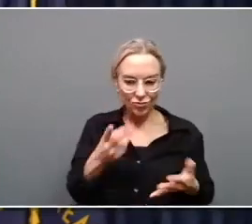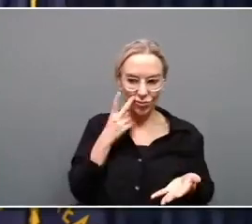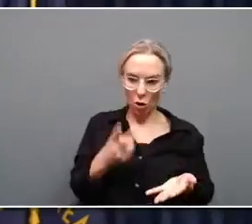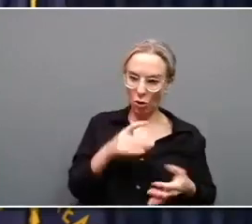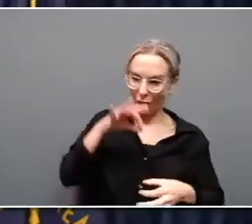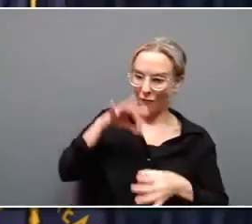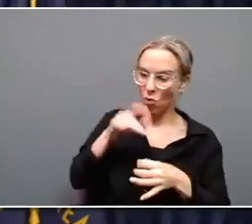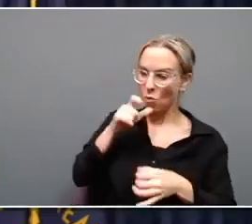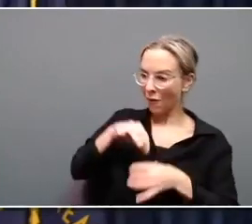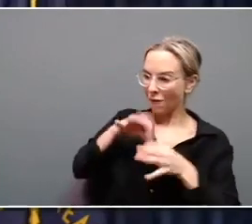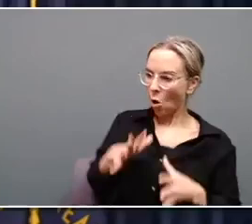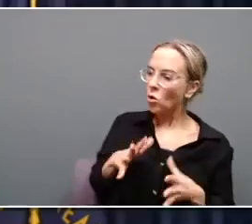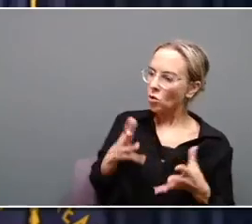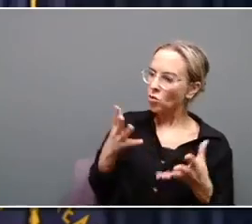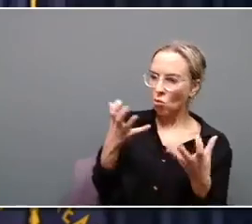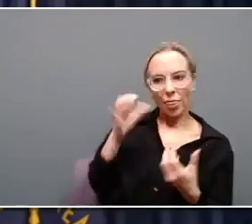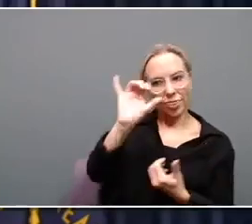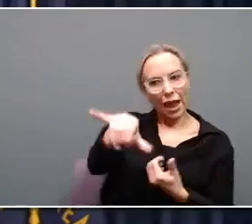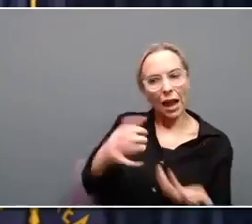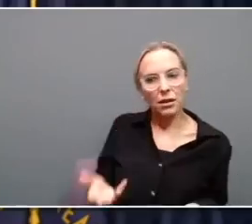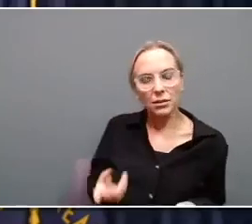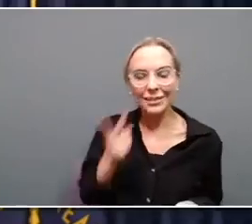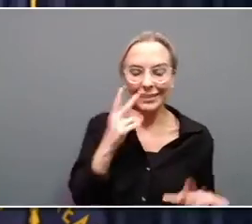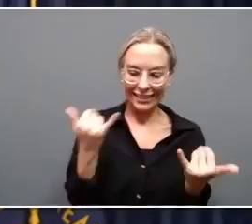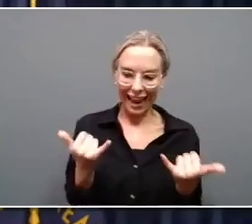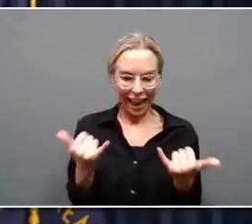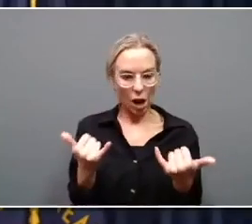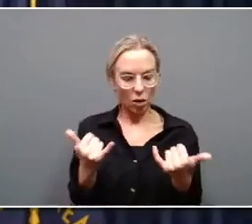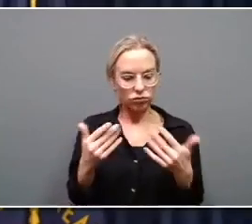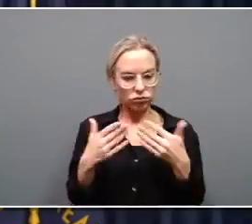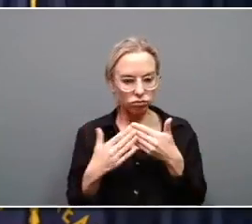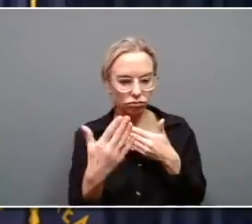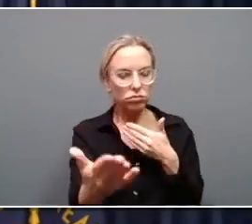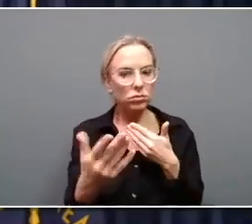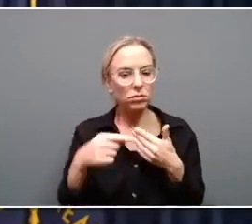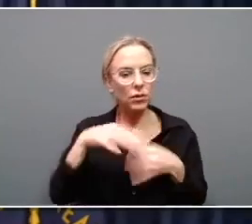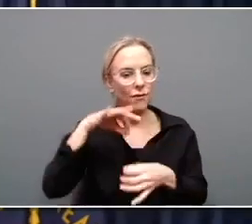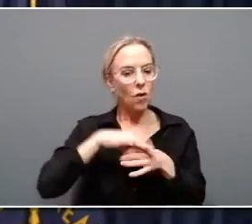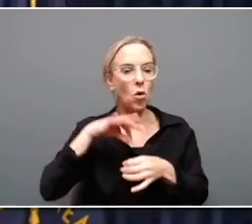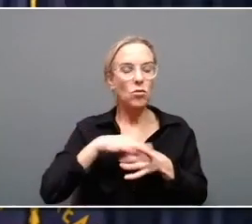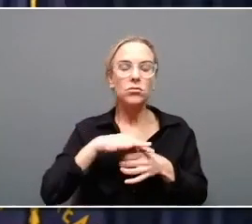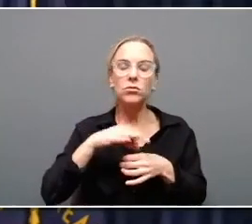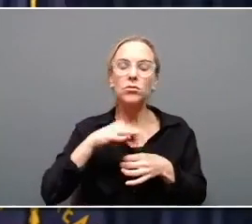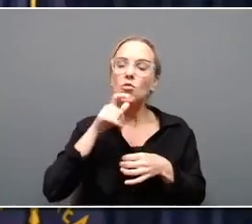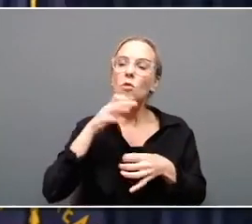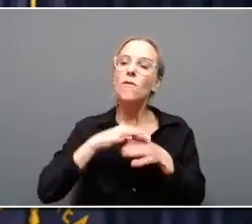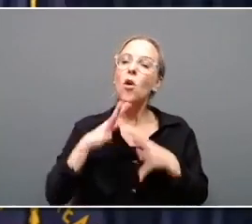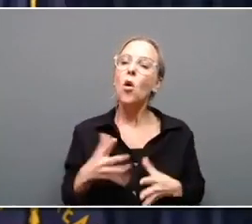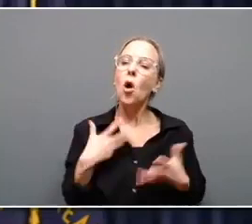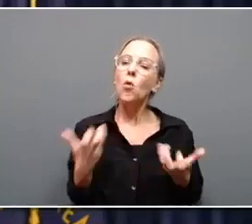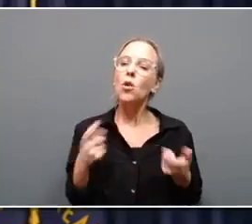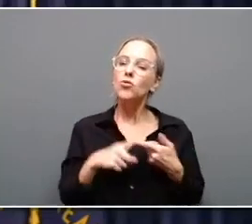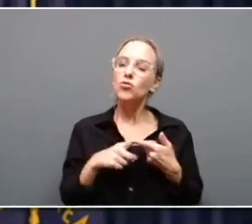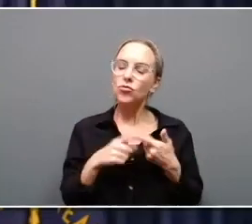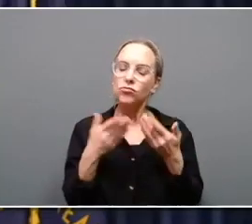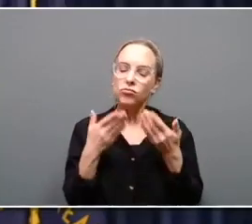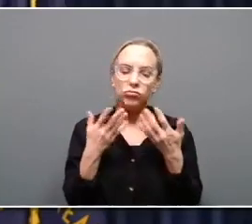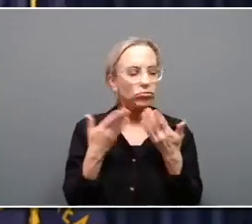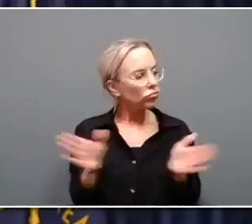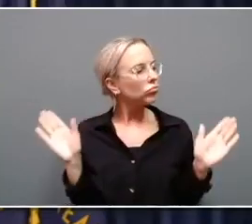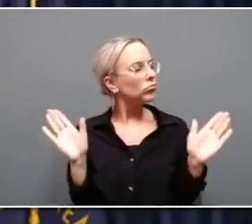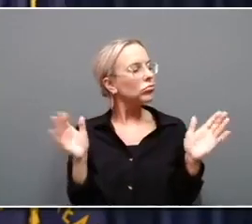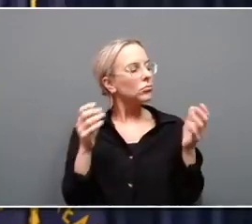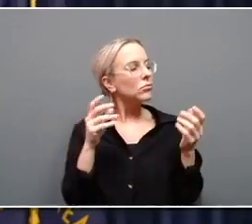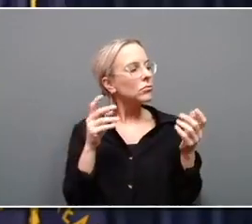looking for. I think that means moving forward that voters are going to be more open in elections to looking at the